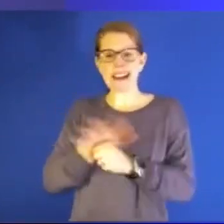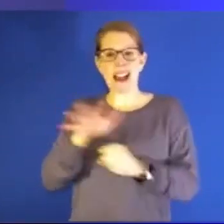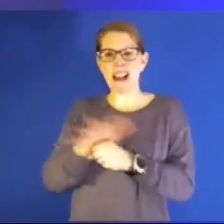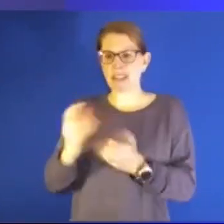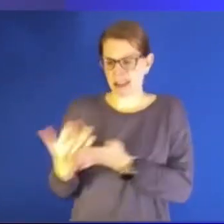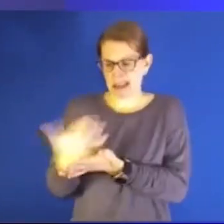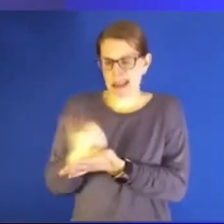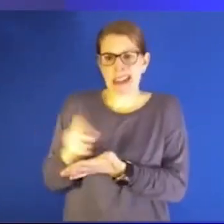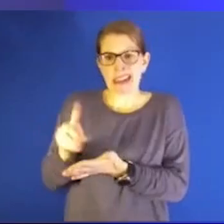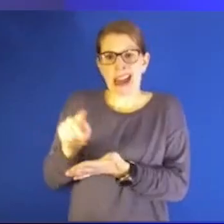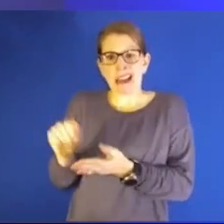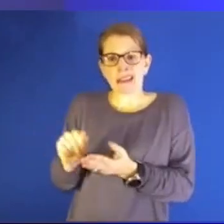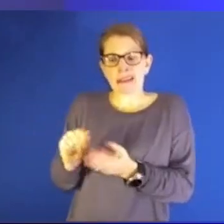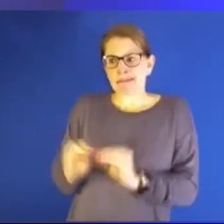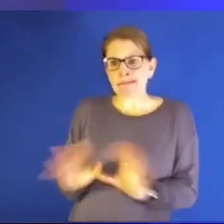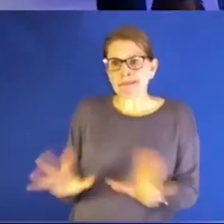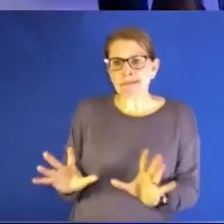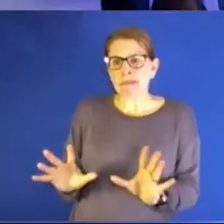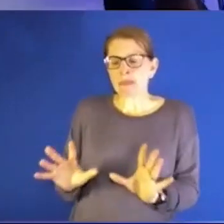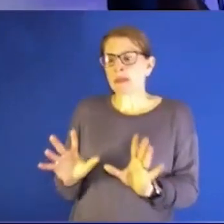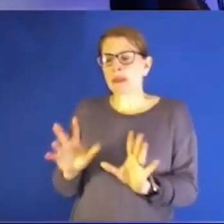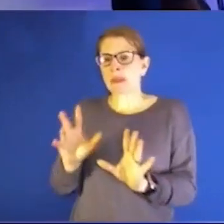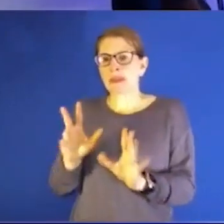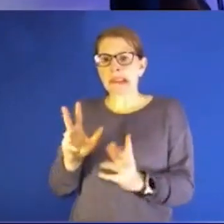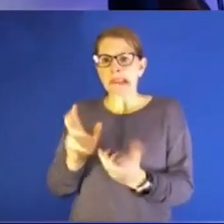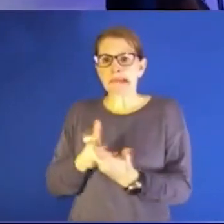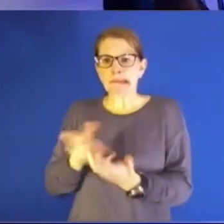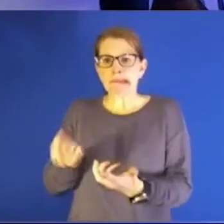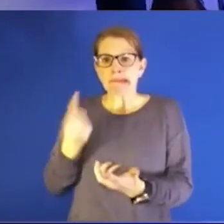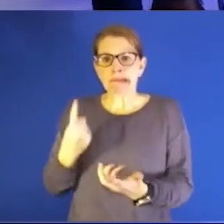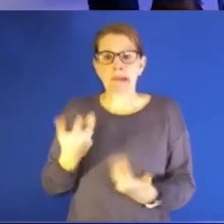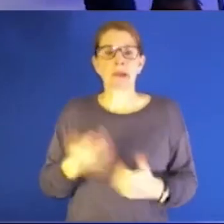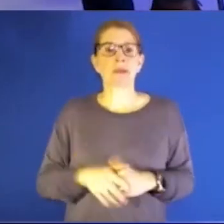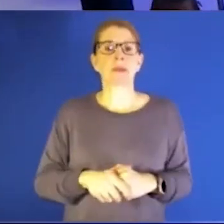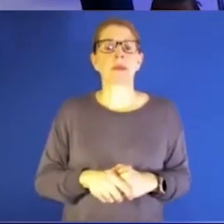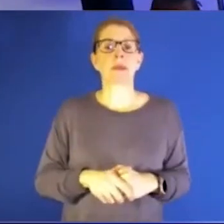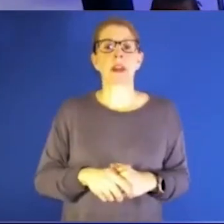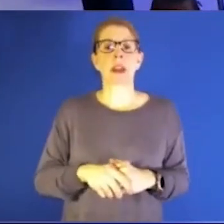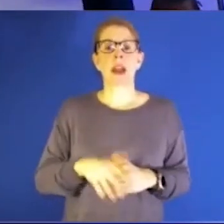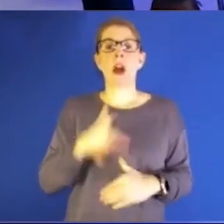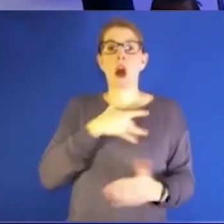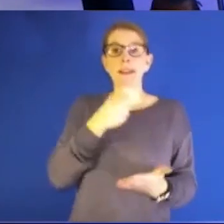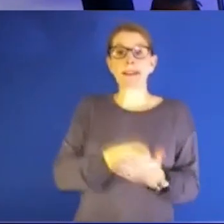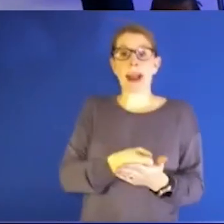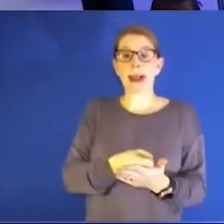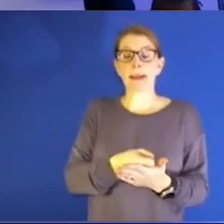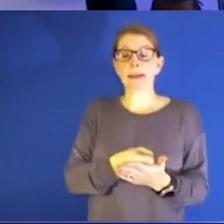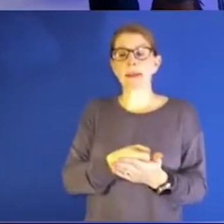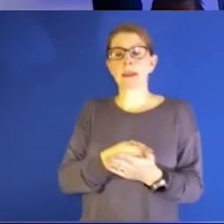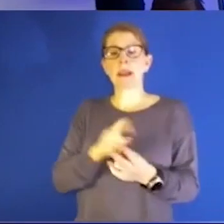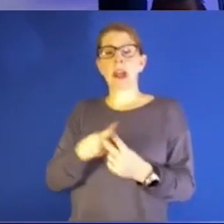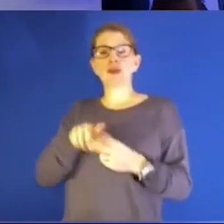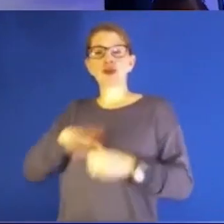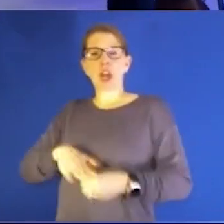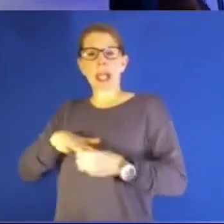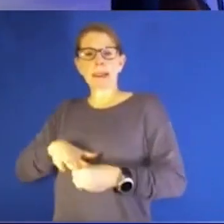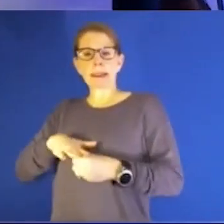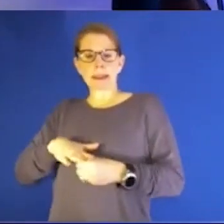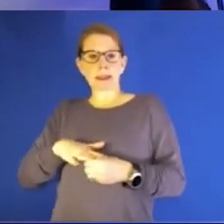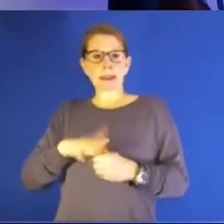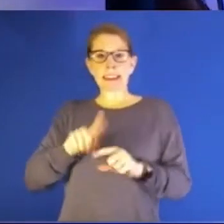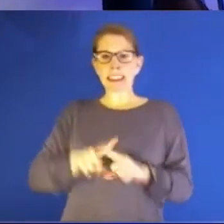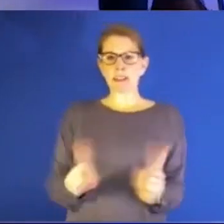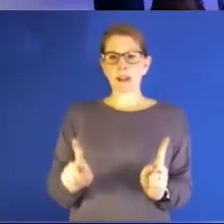make an accurate statement about it. And you touched on it, but the difference between a heart attack and this stressor, tell people the difference. We're not talking about